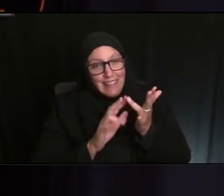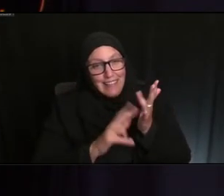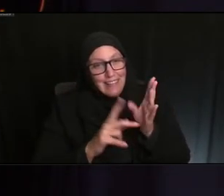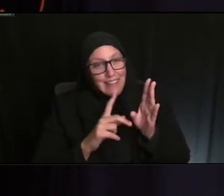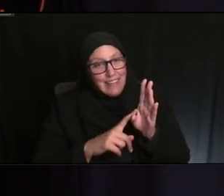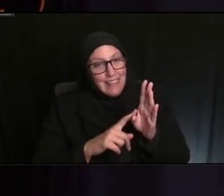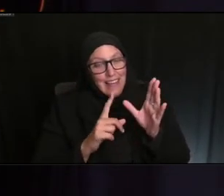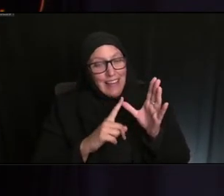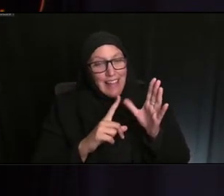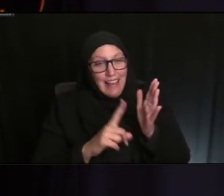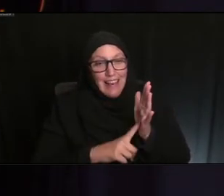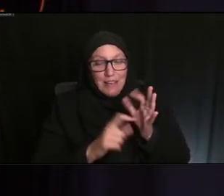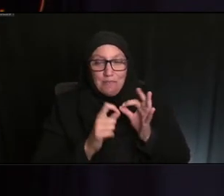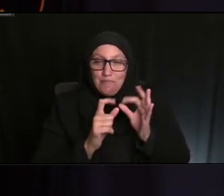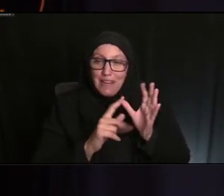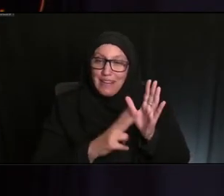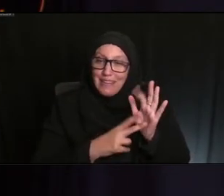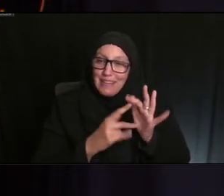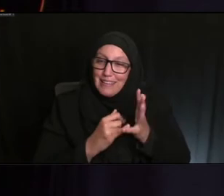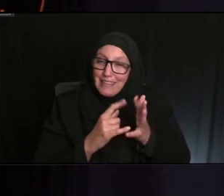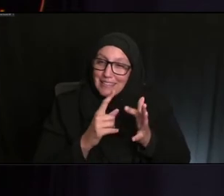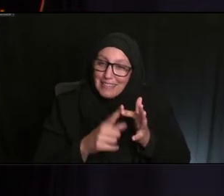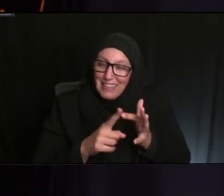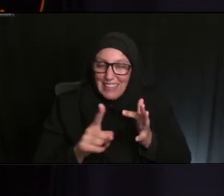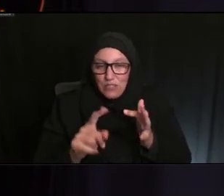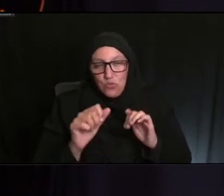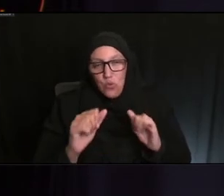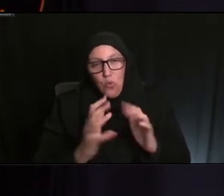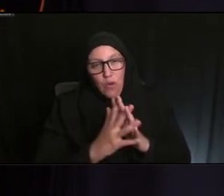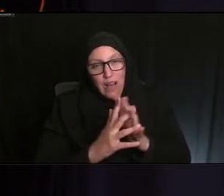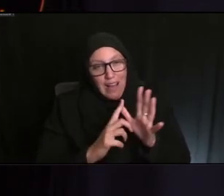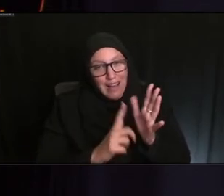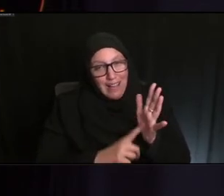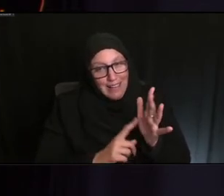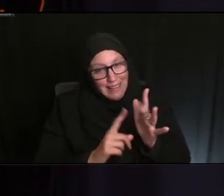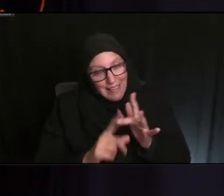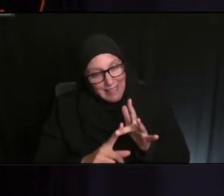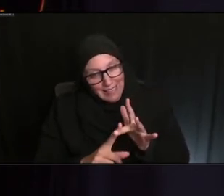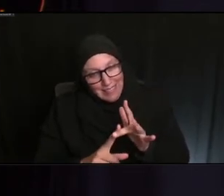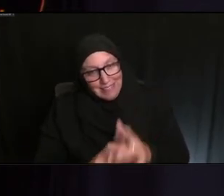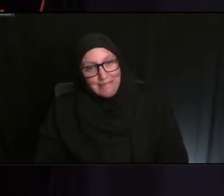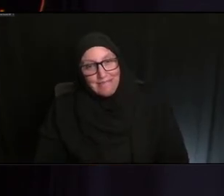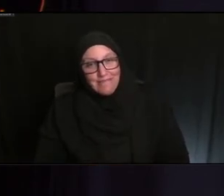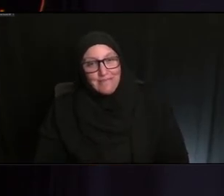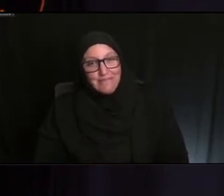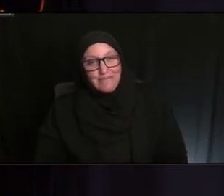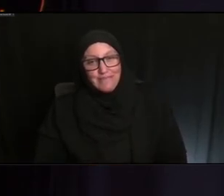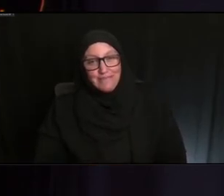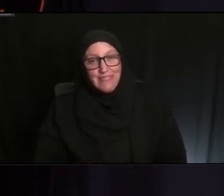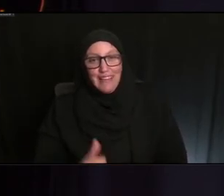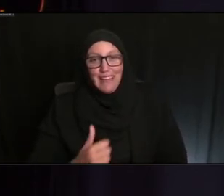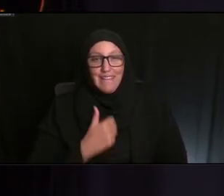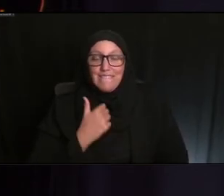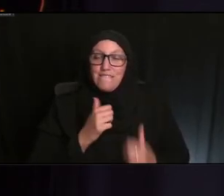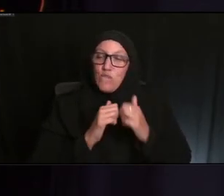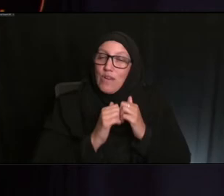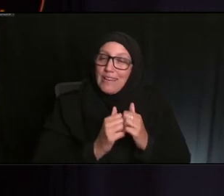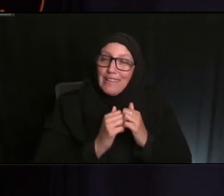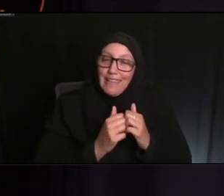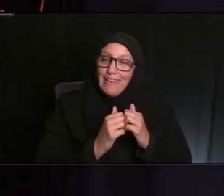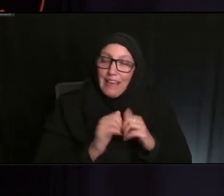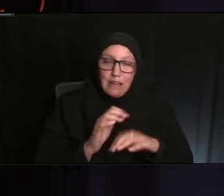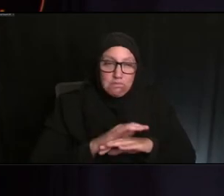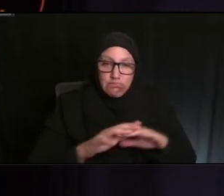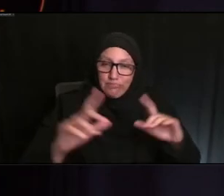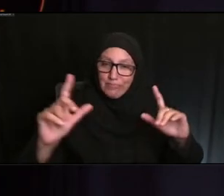According to our friend, the friendly anti-camera chap, you know, Ansel Adams will be rolling in his grave seeing this guy